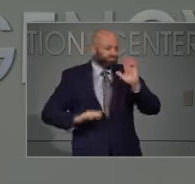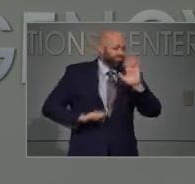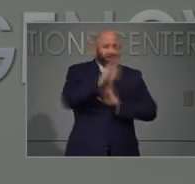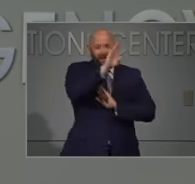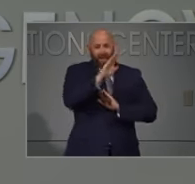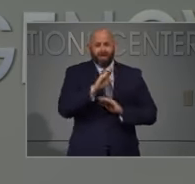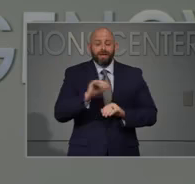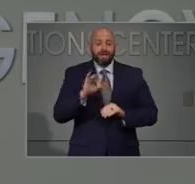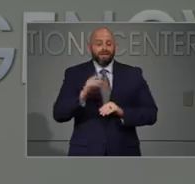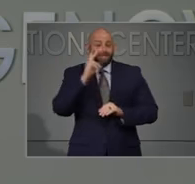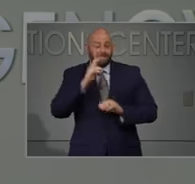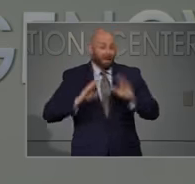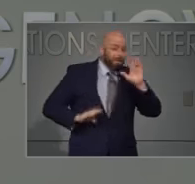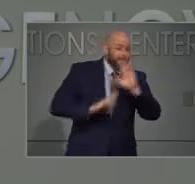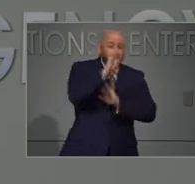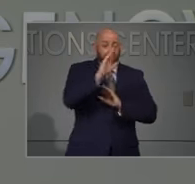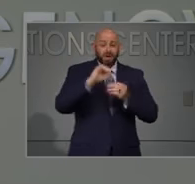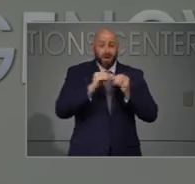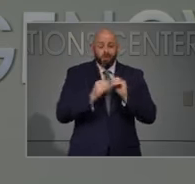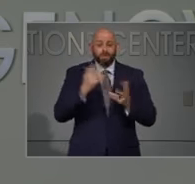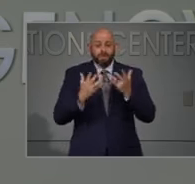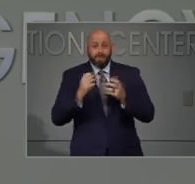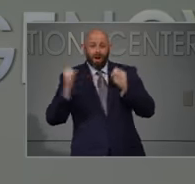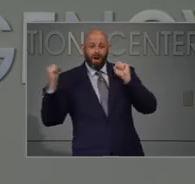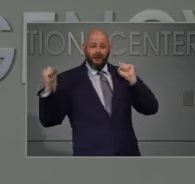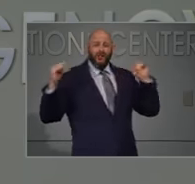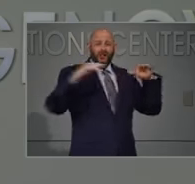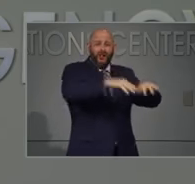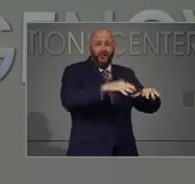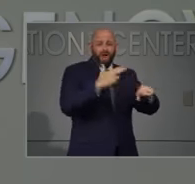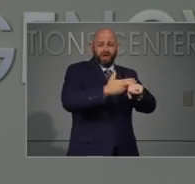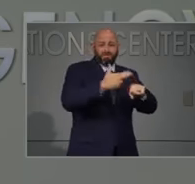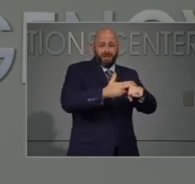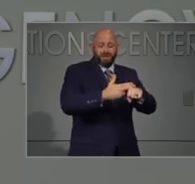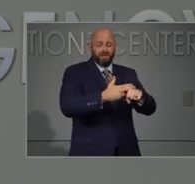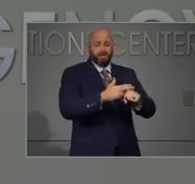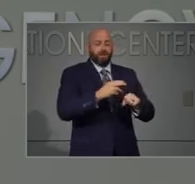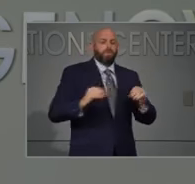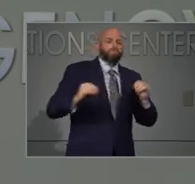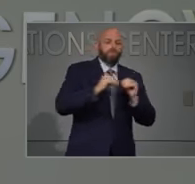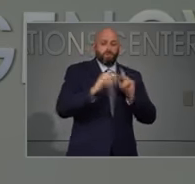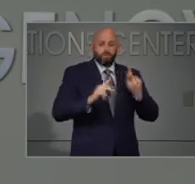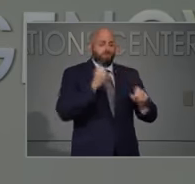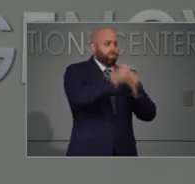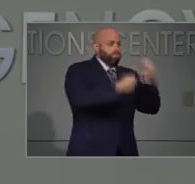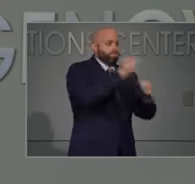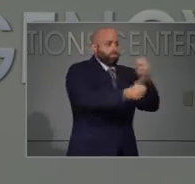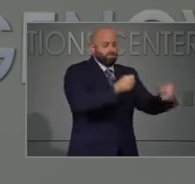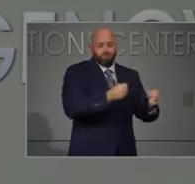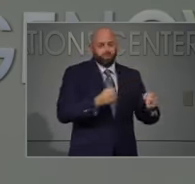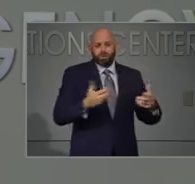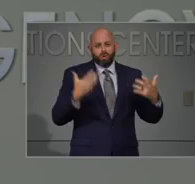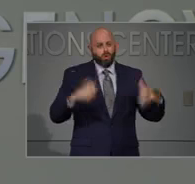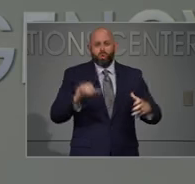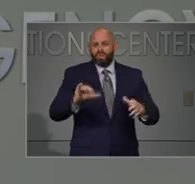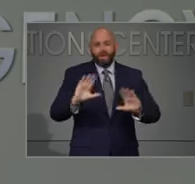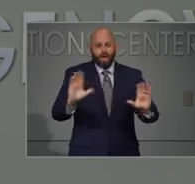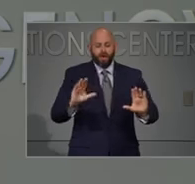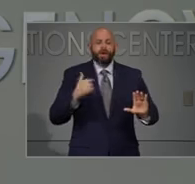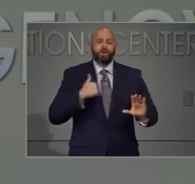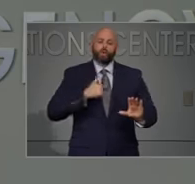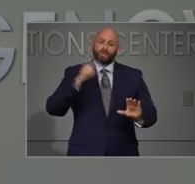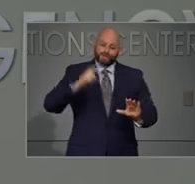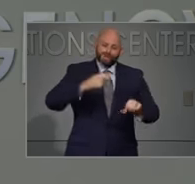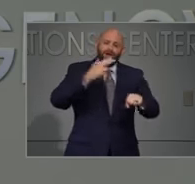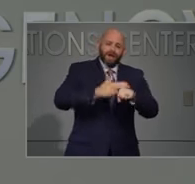see a spike of virus, we could overwhelm our healthcare system pretty rapidly. And that's not something we want to do because we need our healthcare system